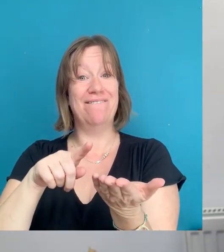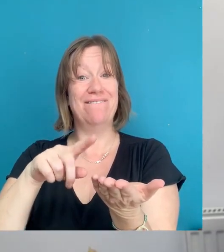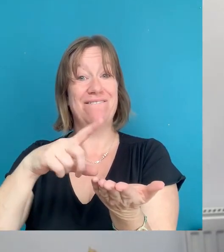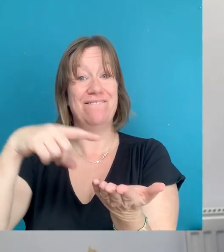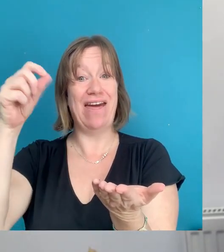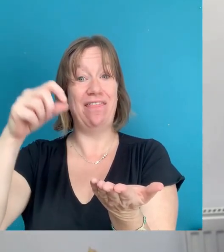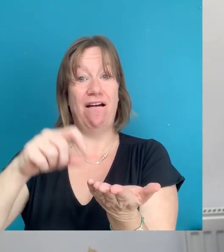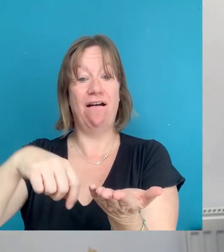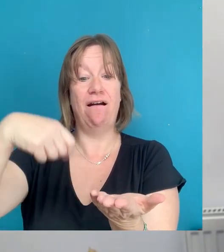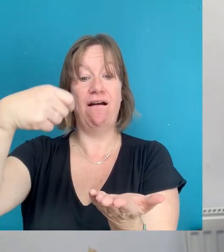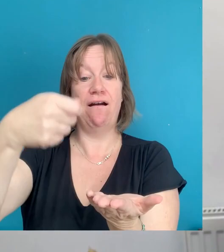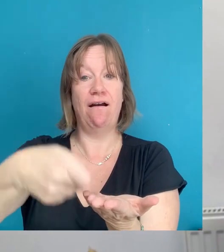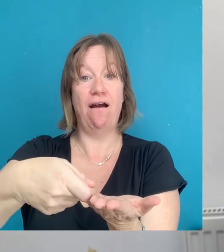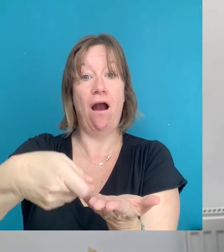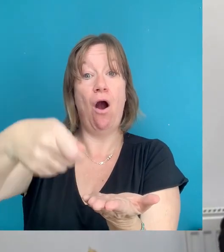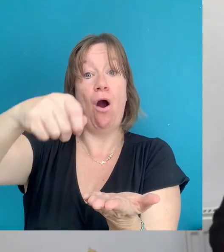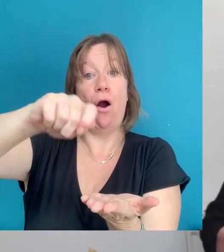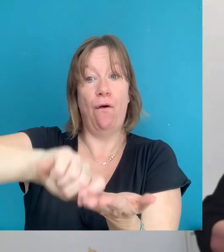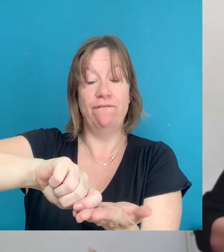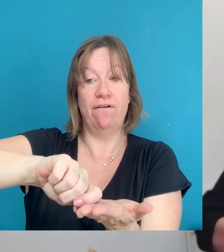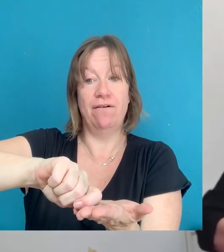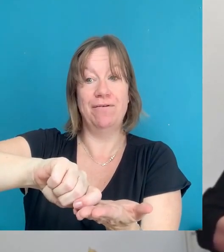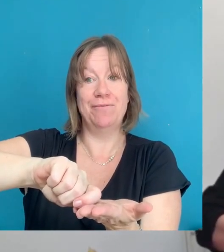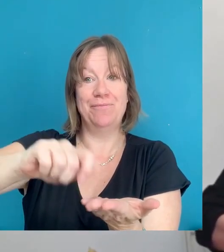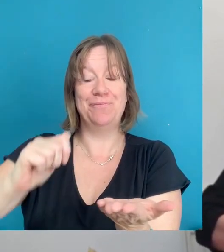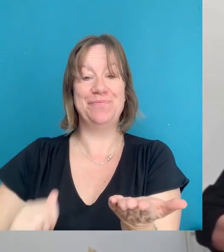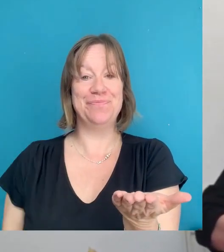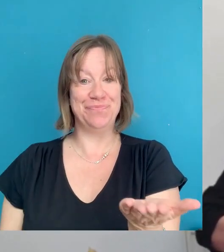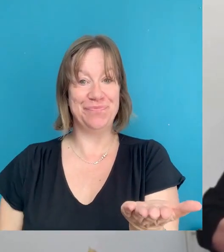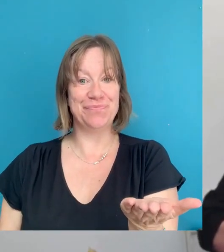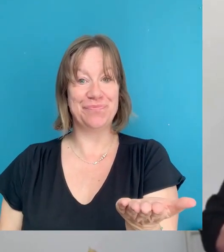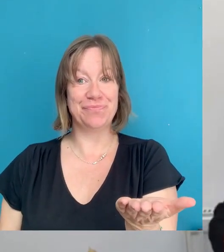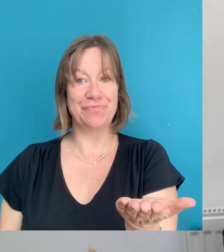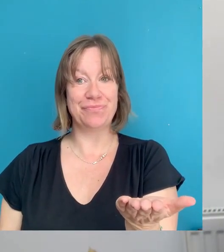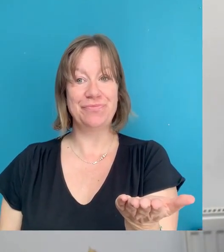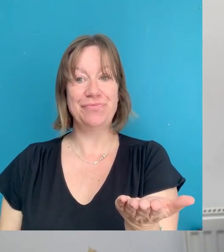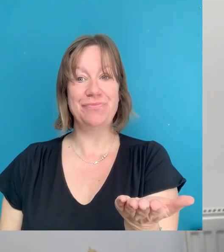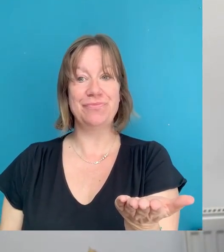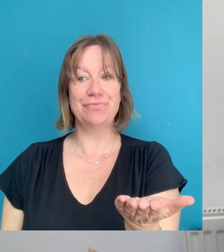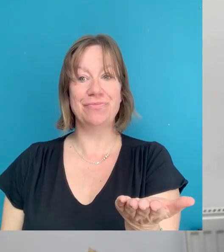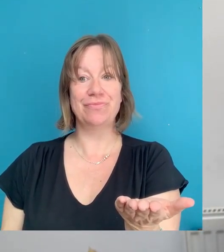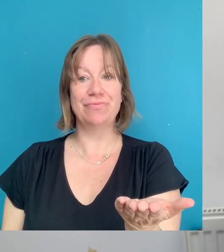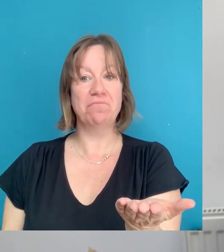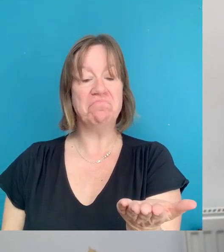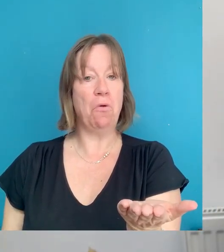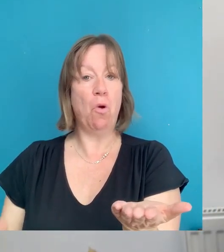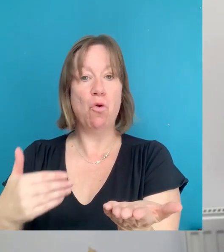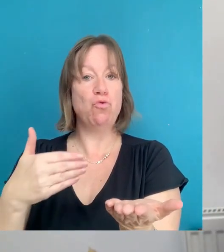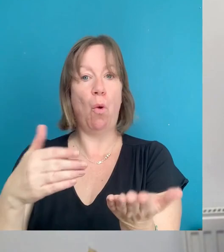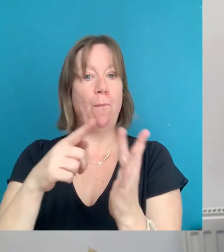I'm doing the same with the feather. And let's see, I put the feather at the bottom there. Again,